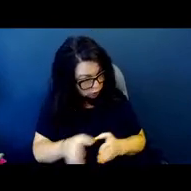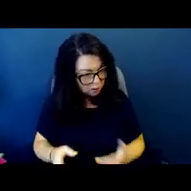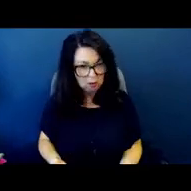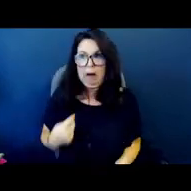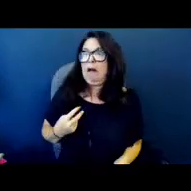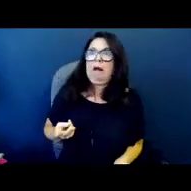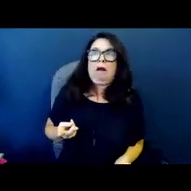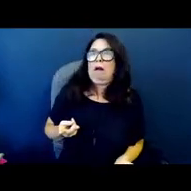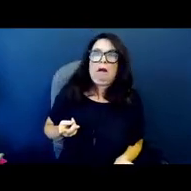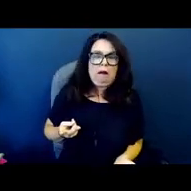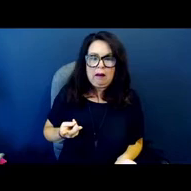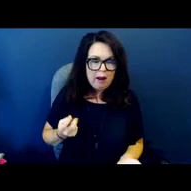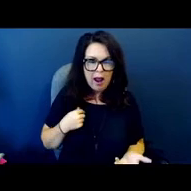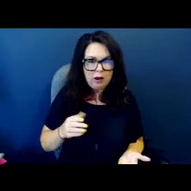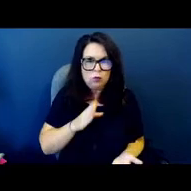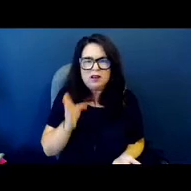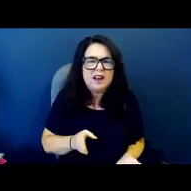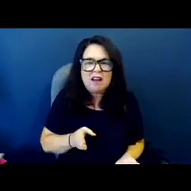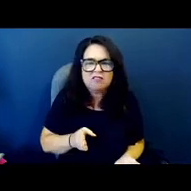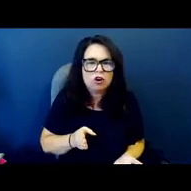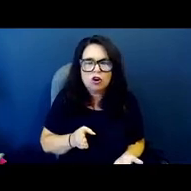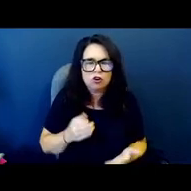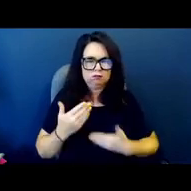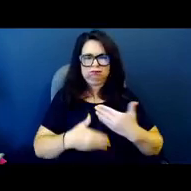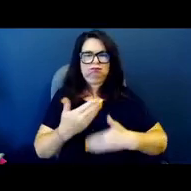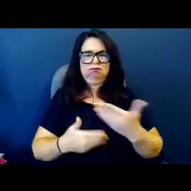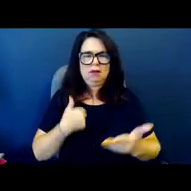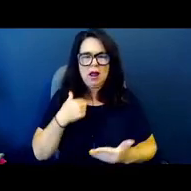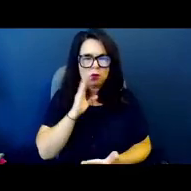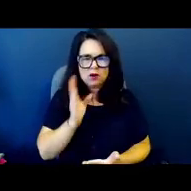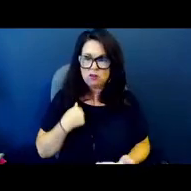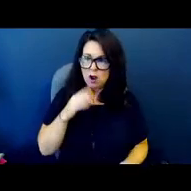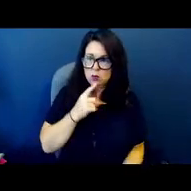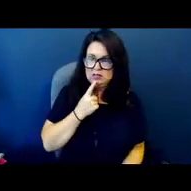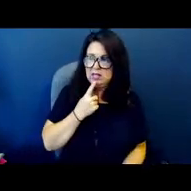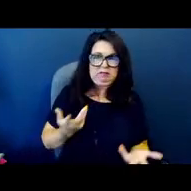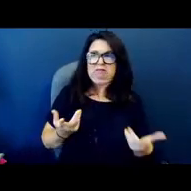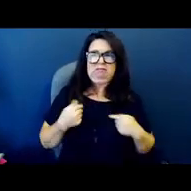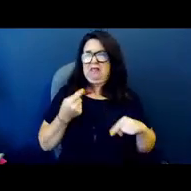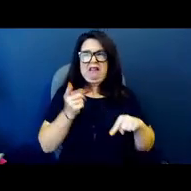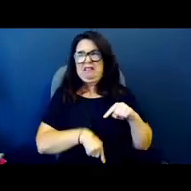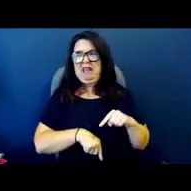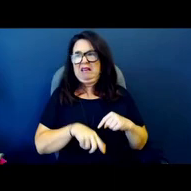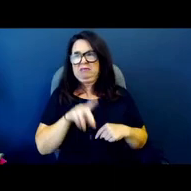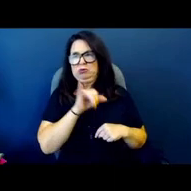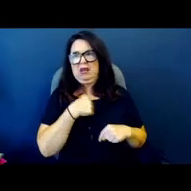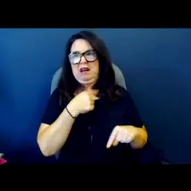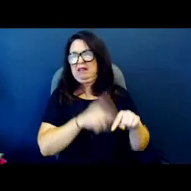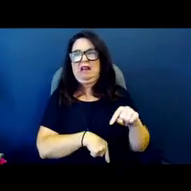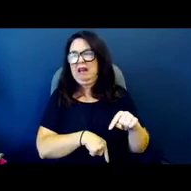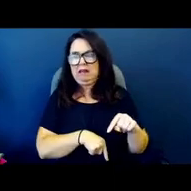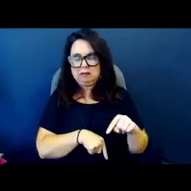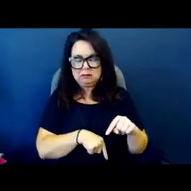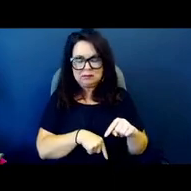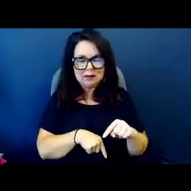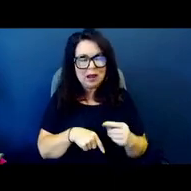never given myself the credit. I would have said, I can't do it. And not because